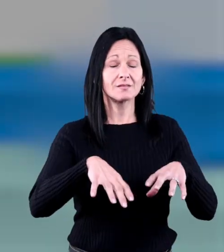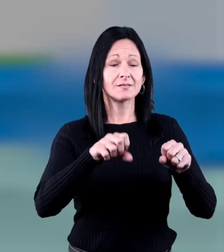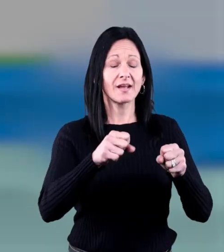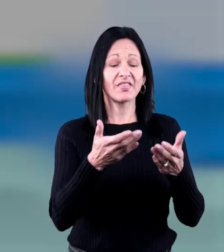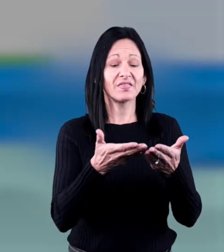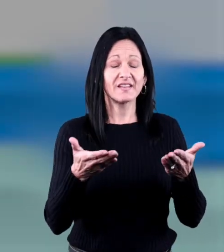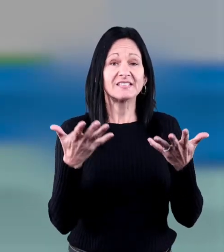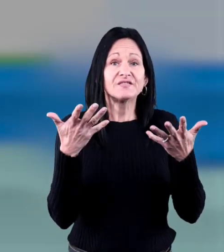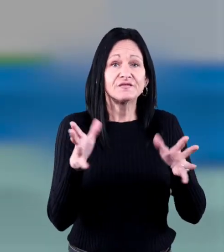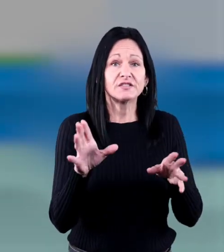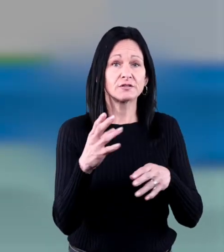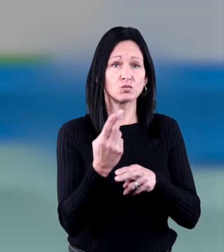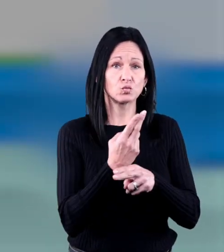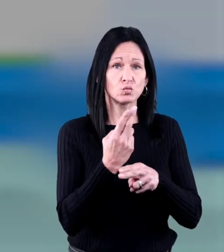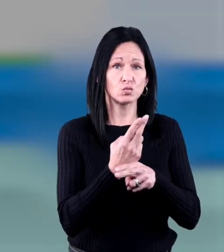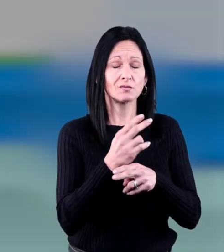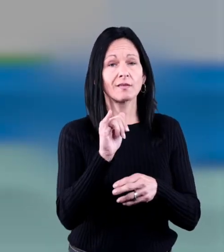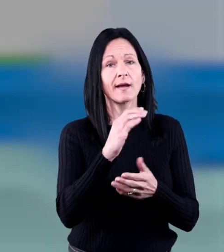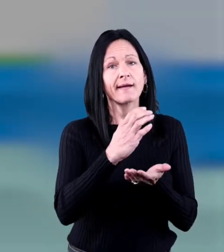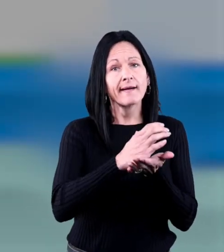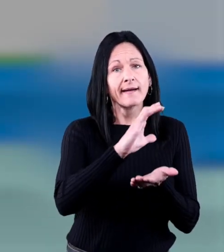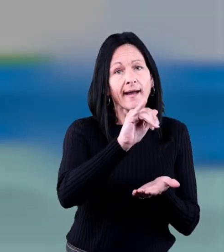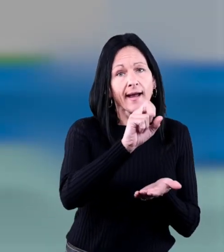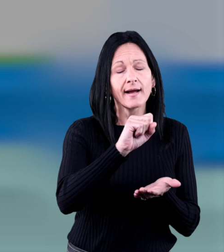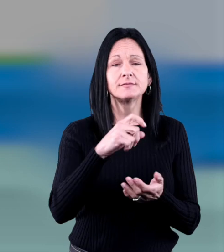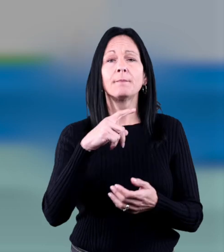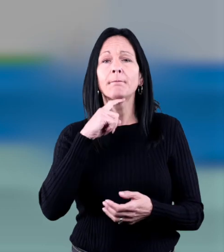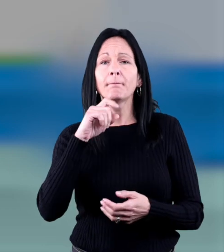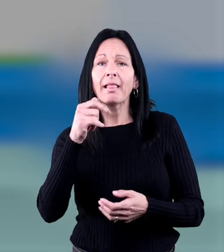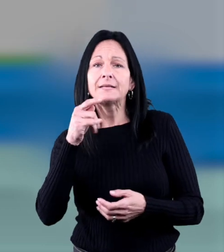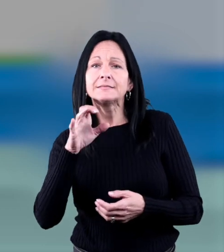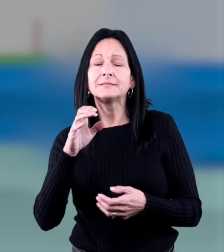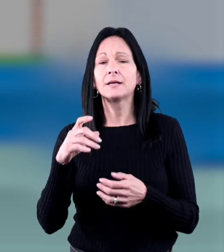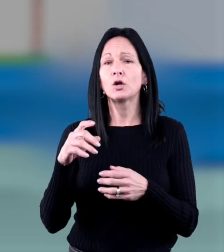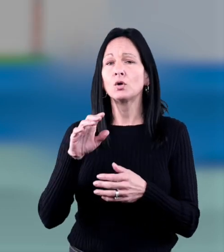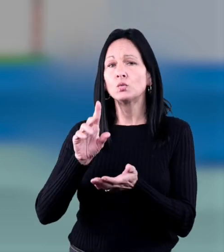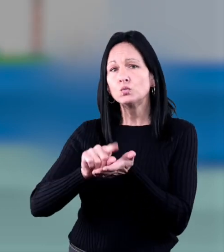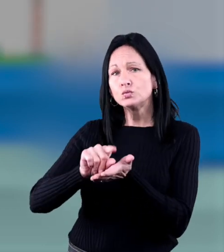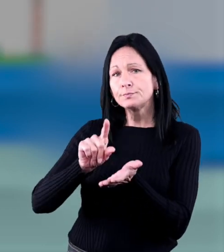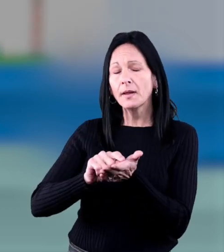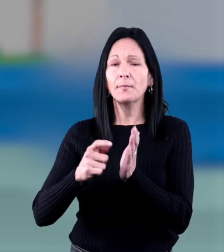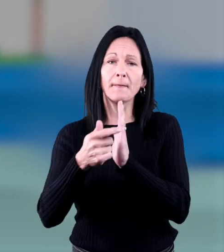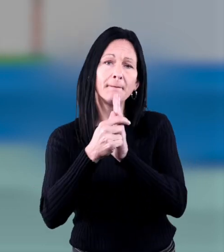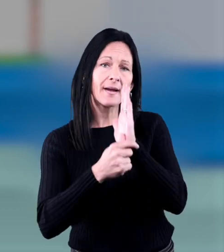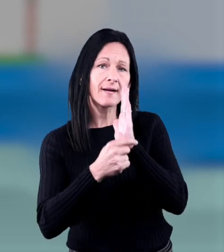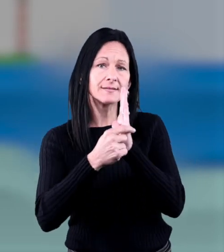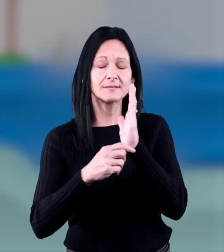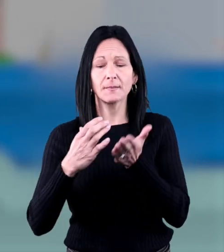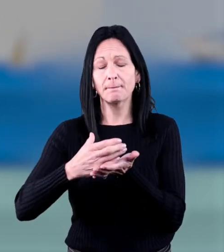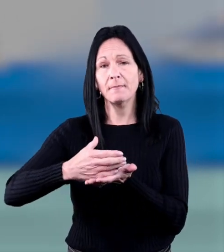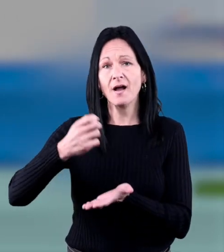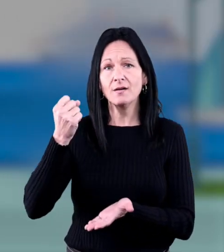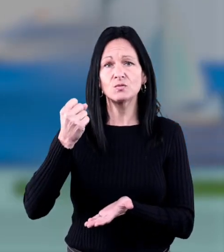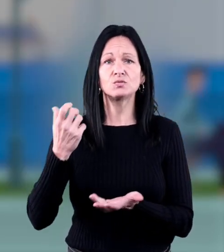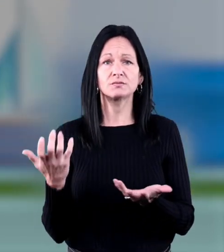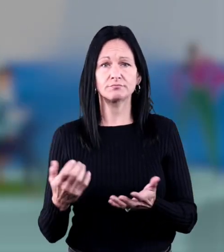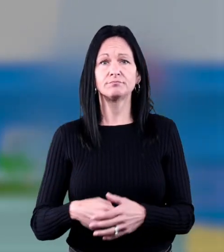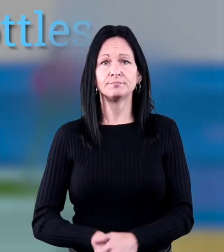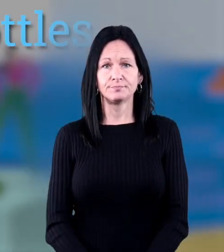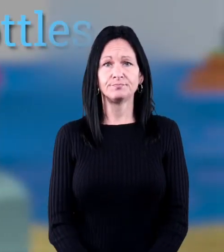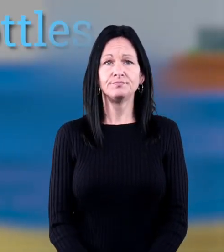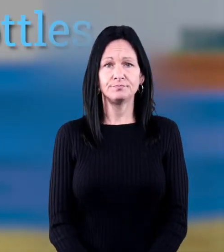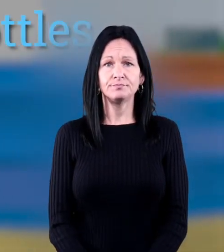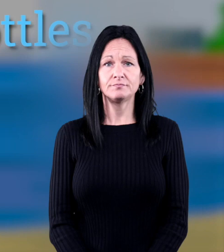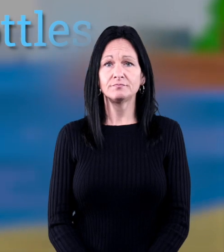Recycling is taking used materials like cans, plastics, newspapers, magazines,